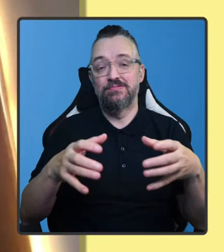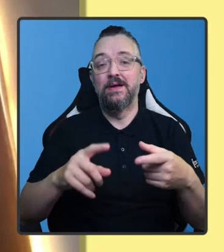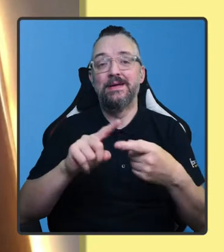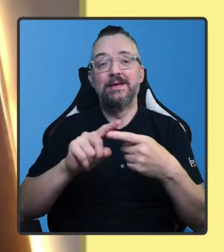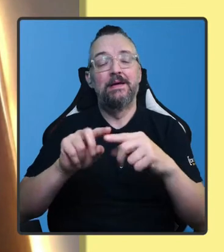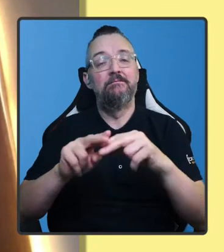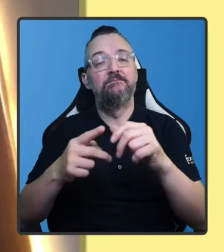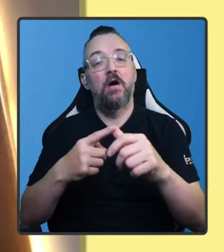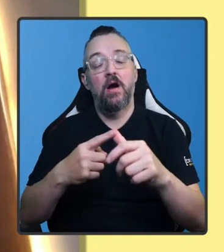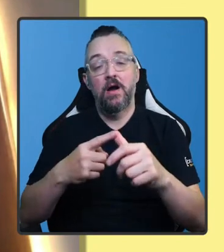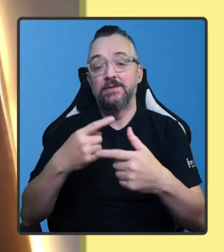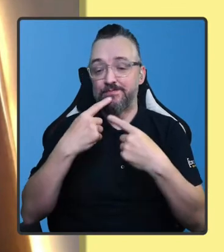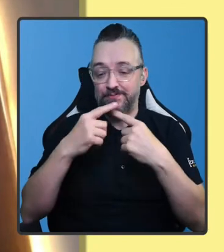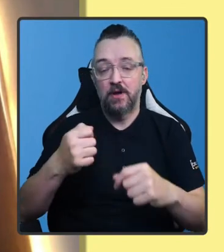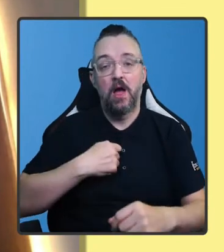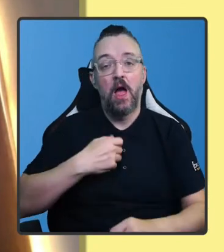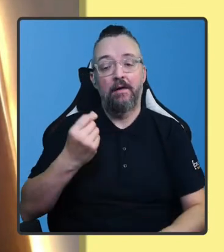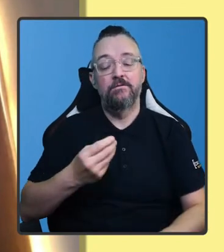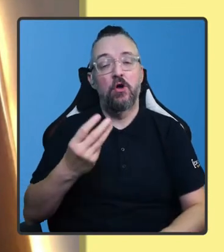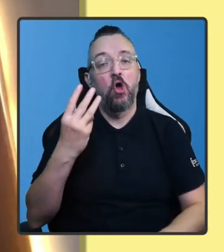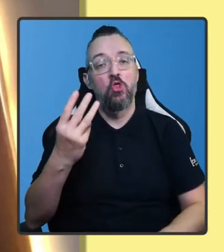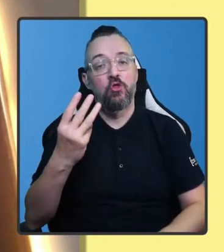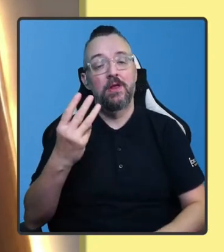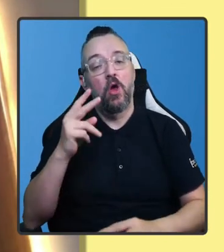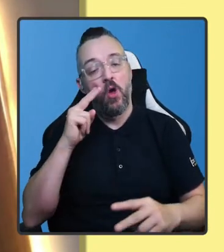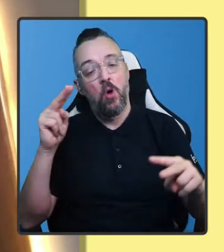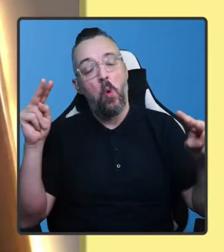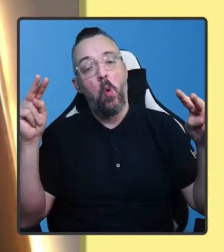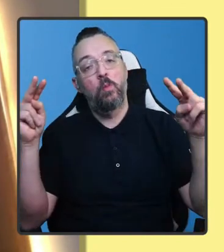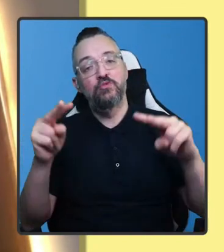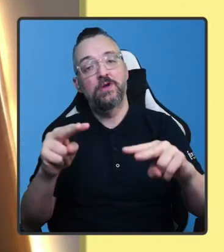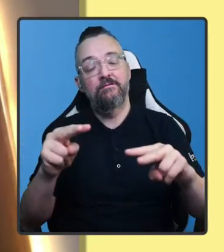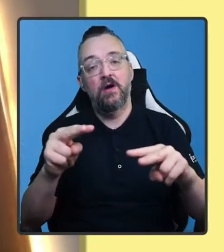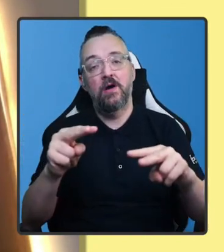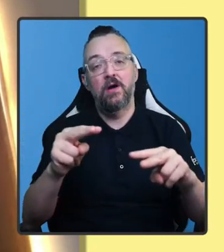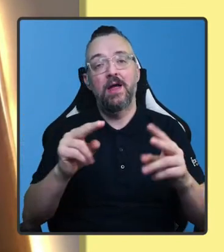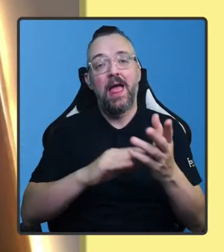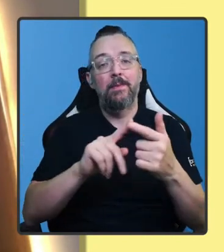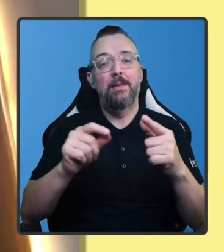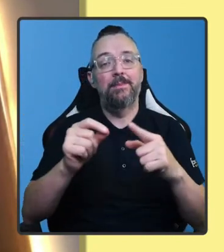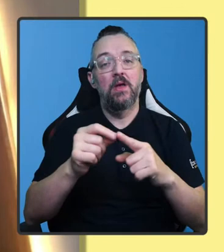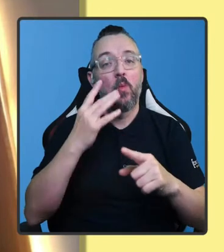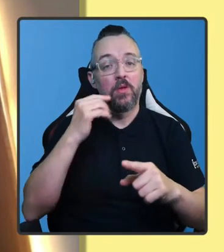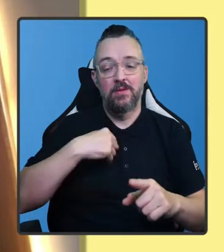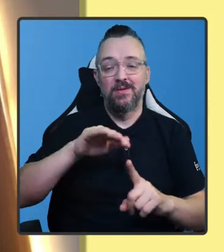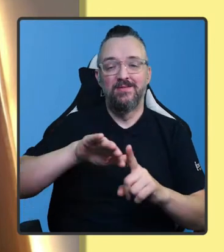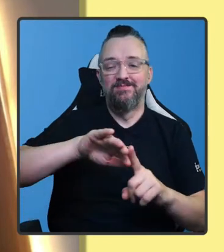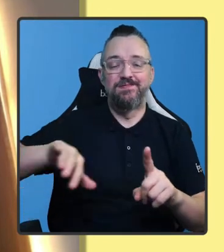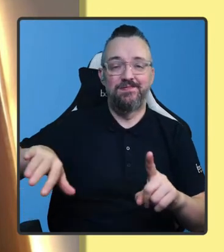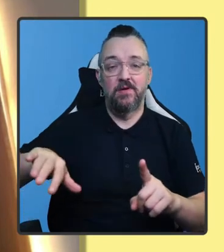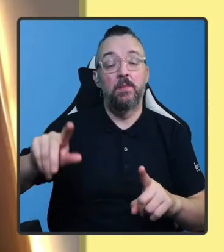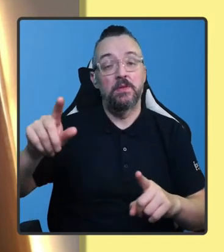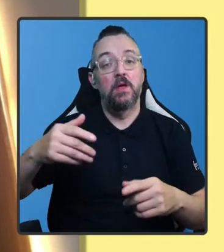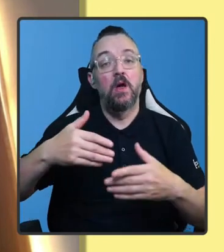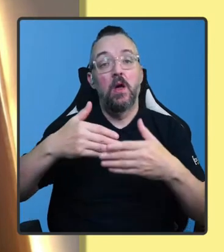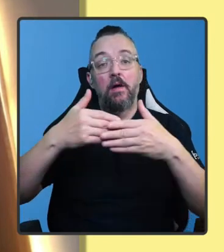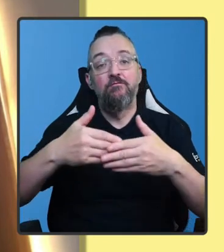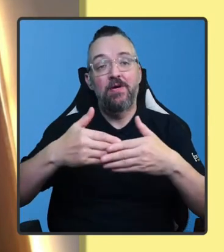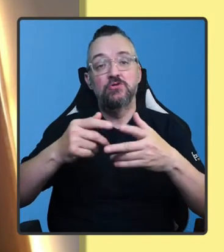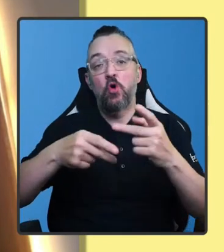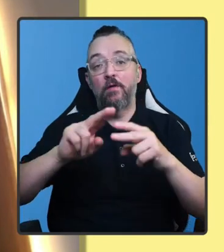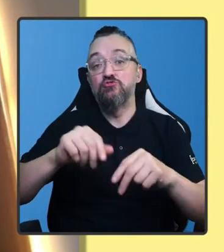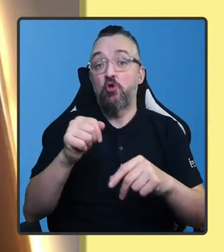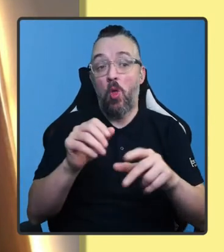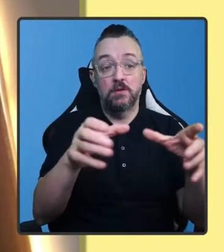Christian and I observer MEP status when we were sent into exile, and together with the Friends of Scotland, they